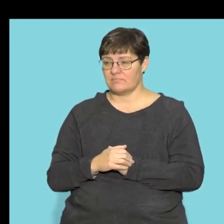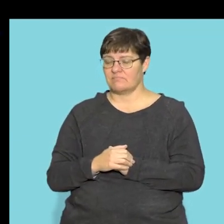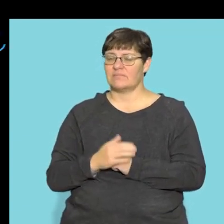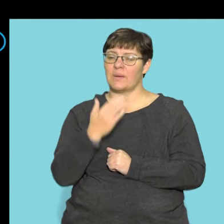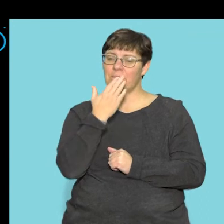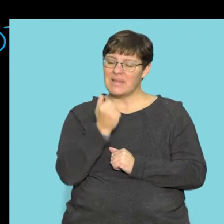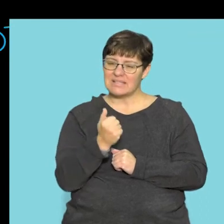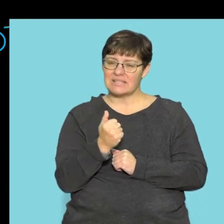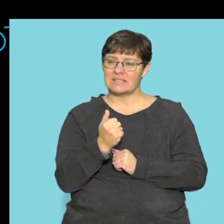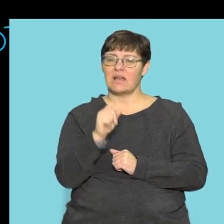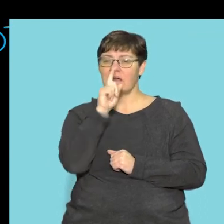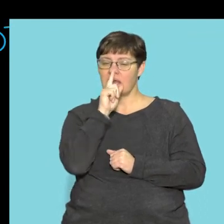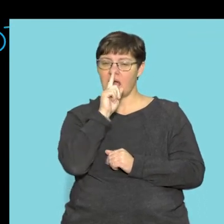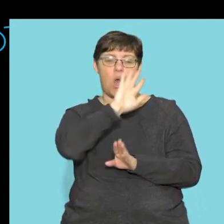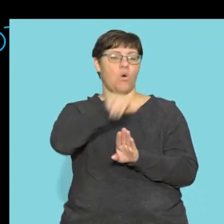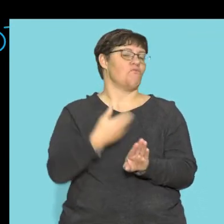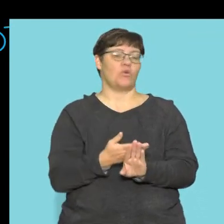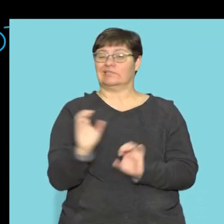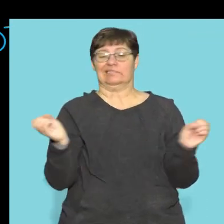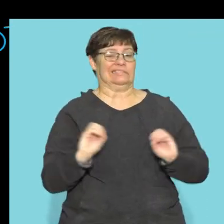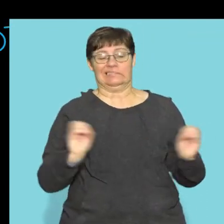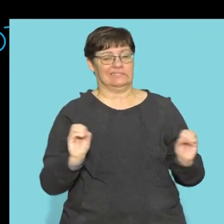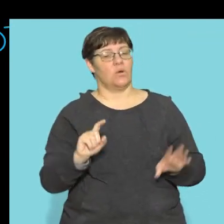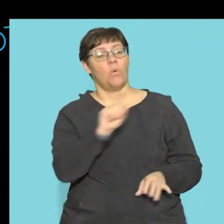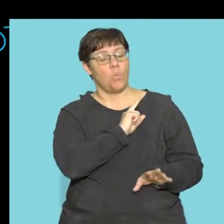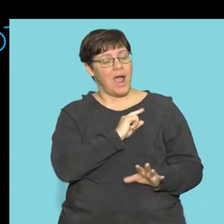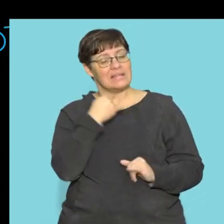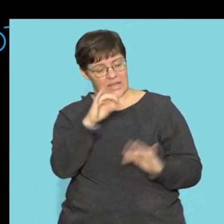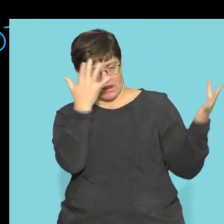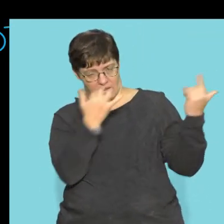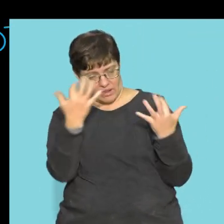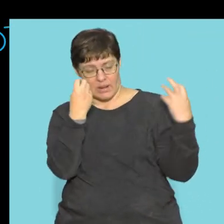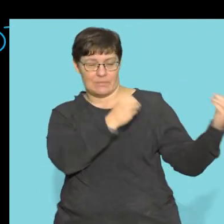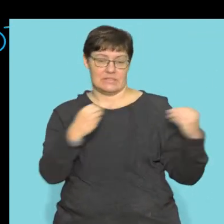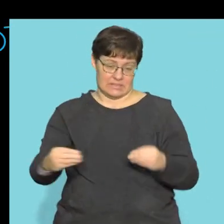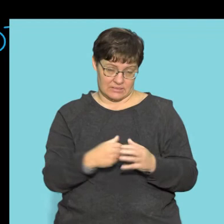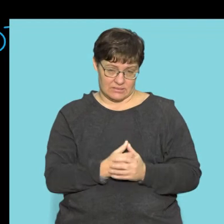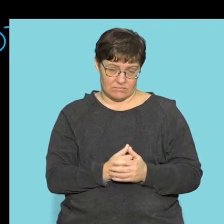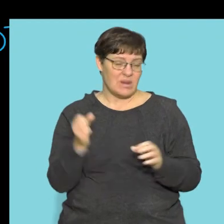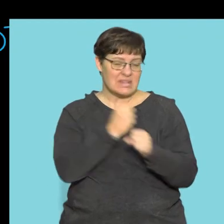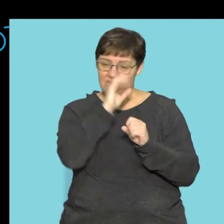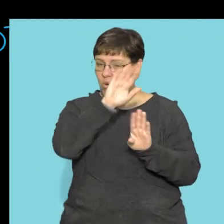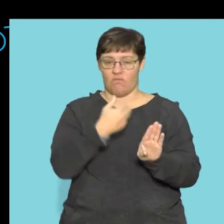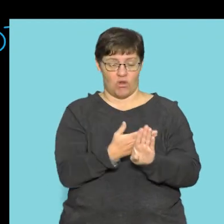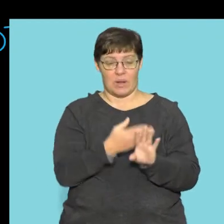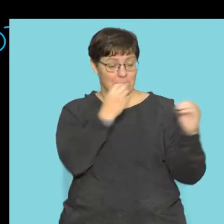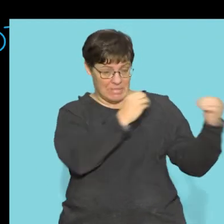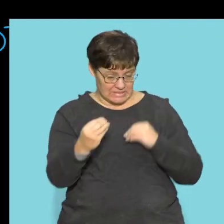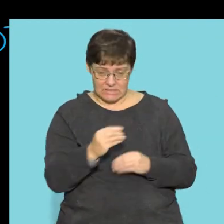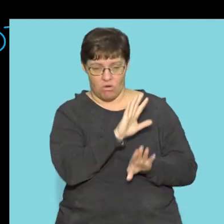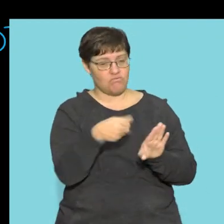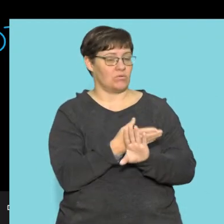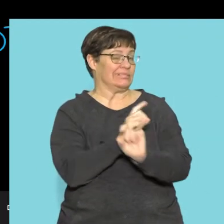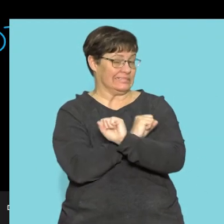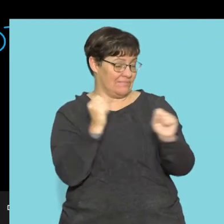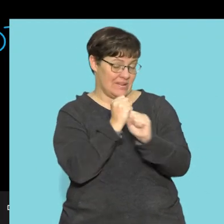307. Please, you can see I'm not rounding off anything because I'm still calculating, right? So you never round